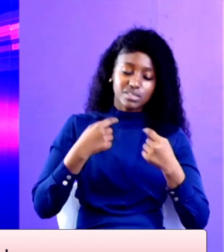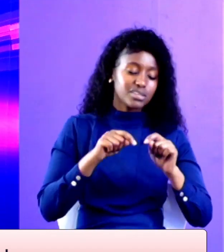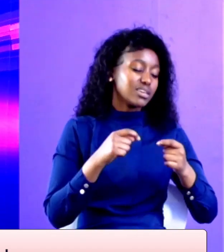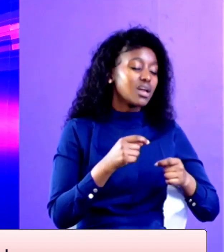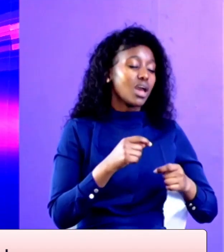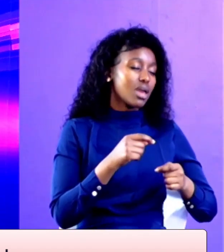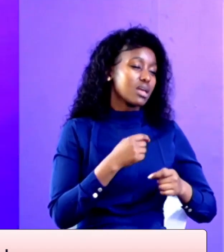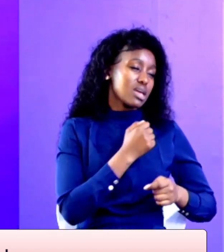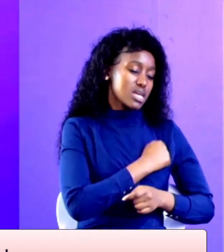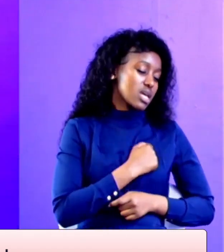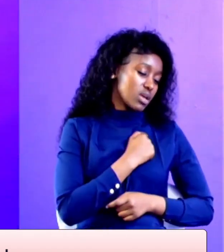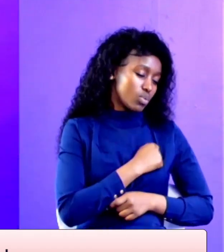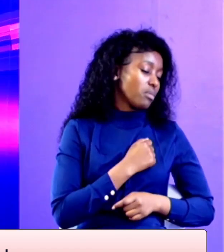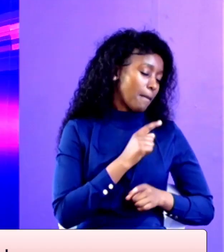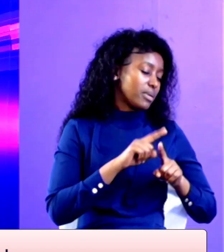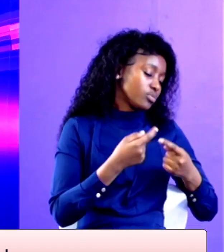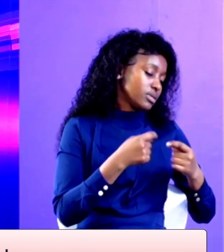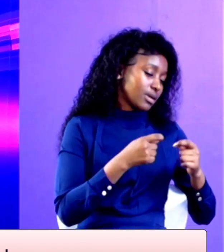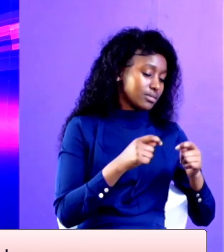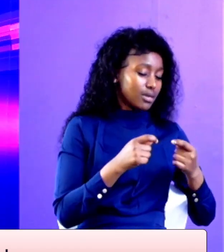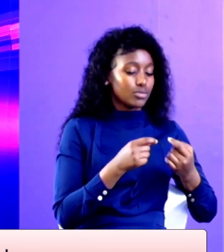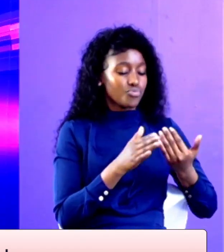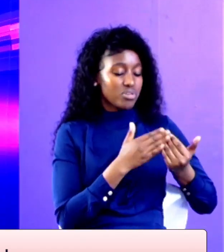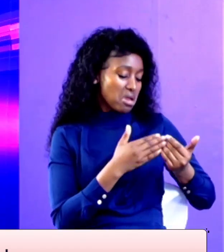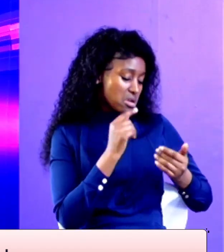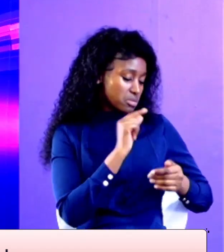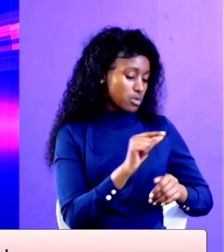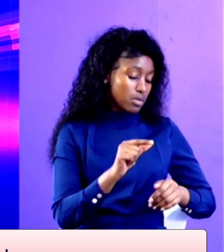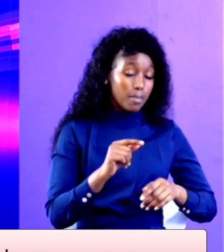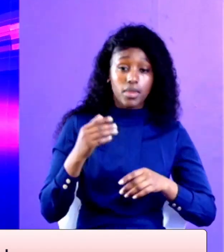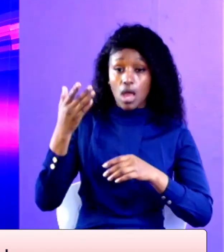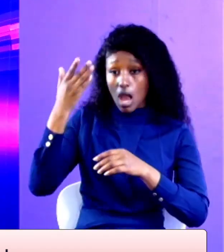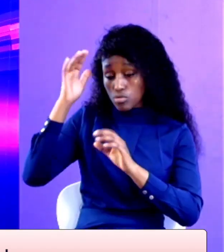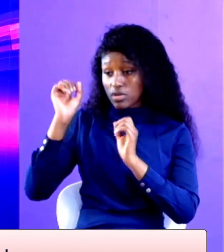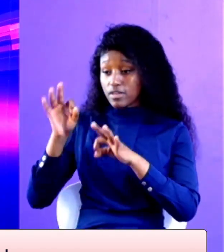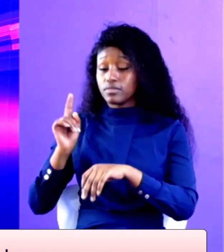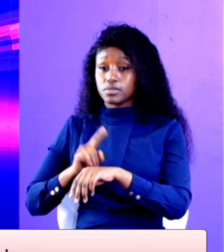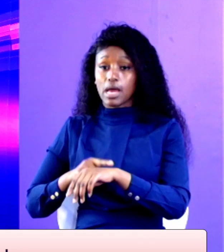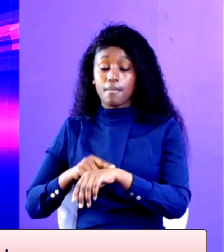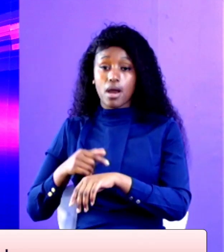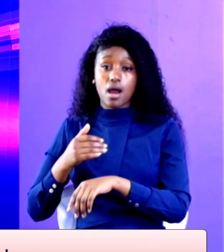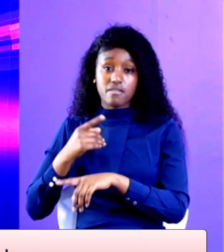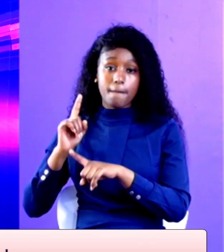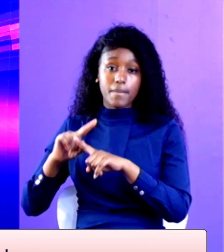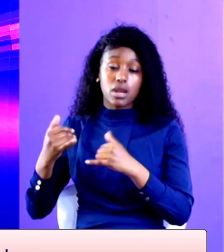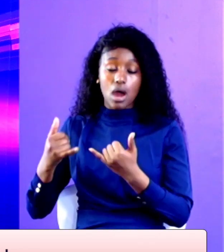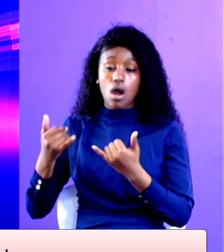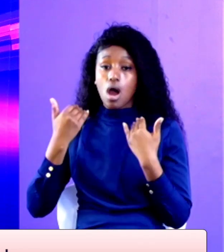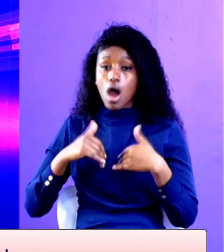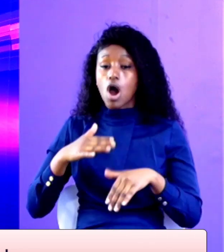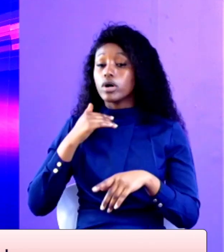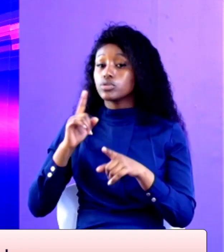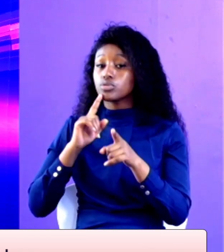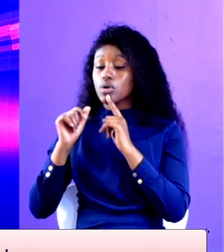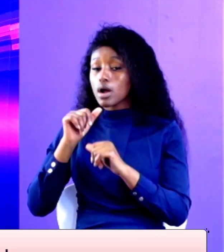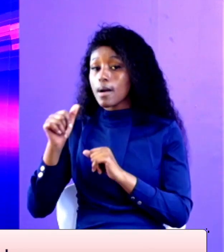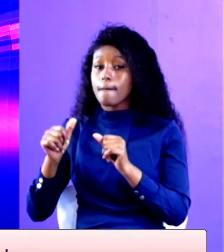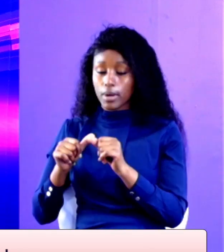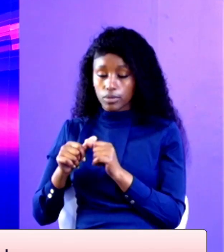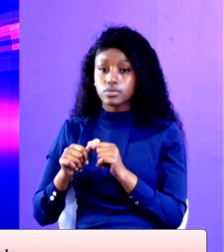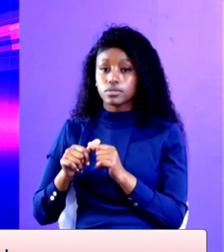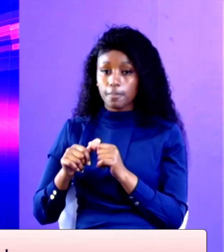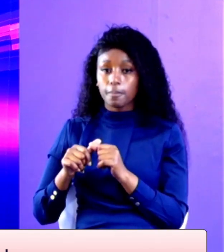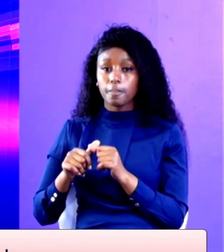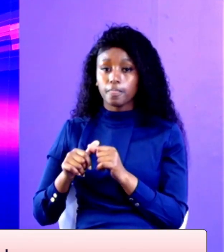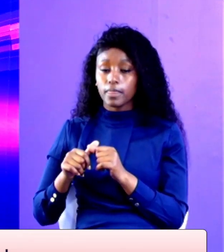tumejua. Anyway, I don't know if time allows, but we can just talk about